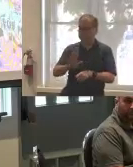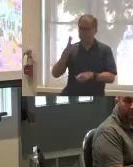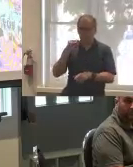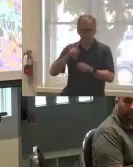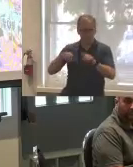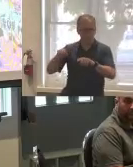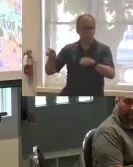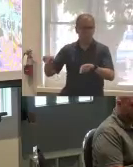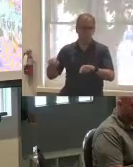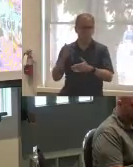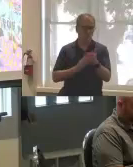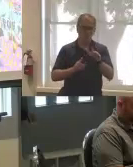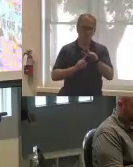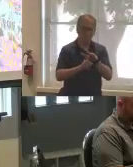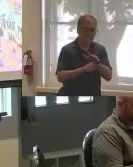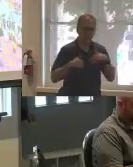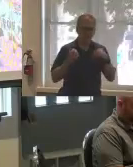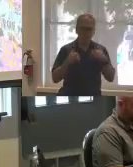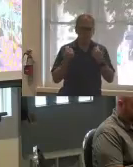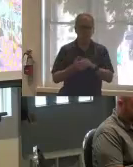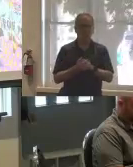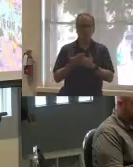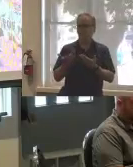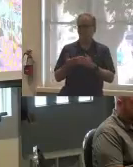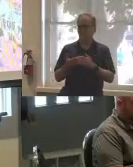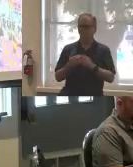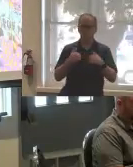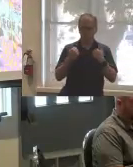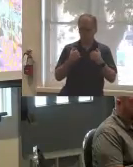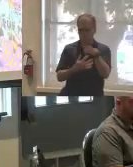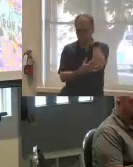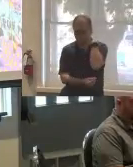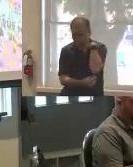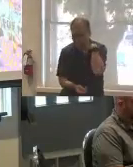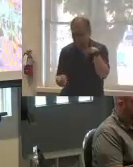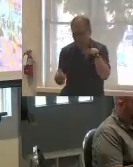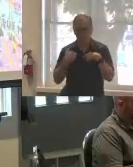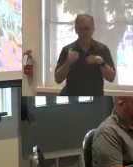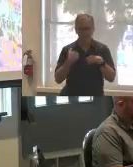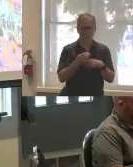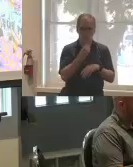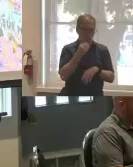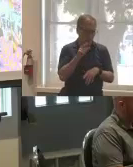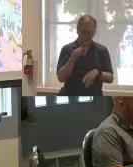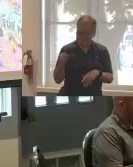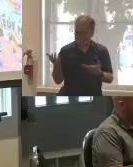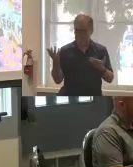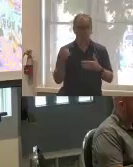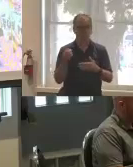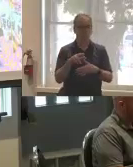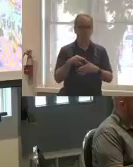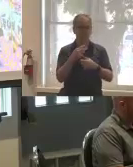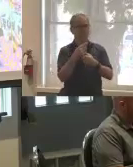know, refugee youth and youth who experience poverty, homelessness, youth who experience